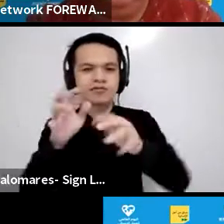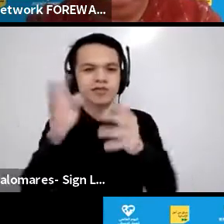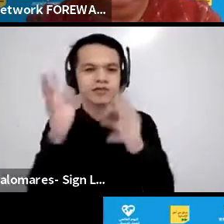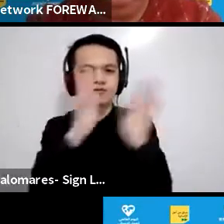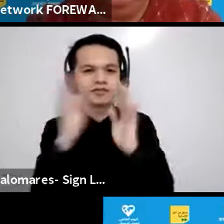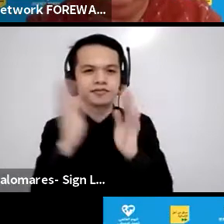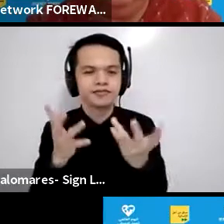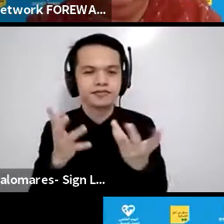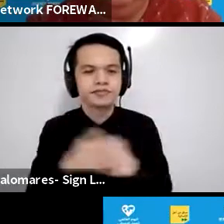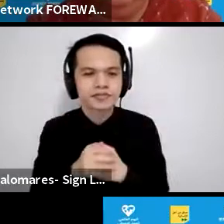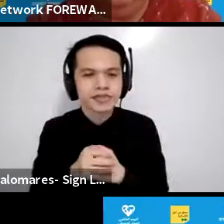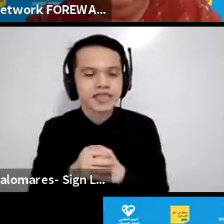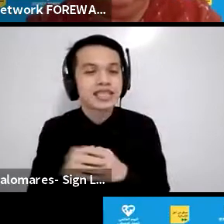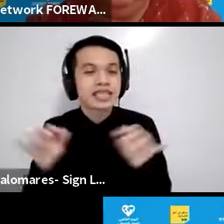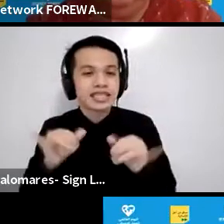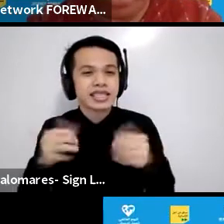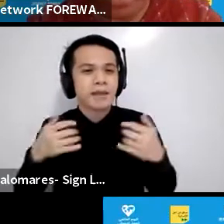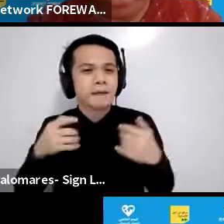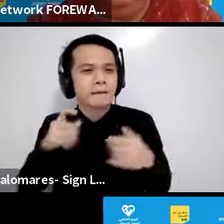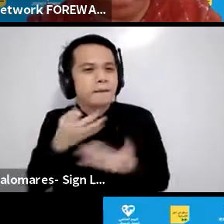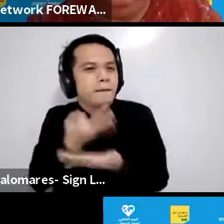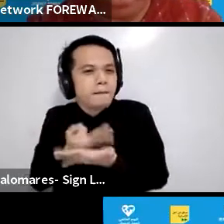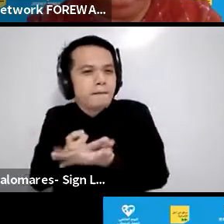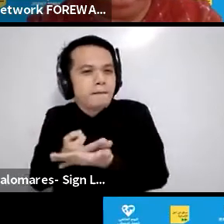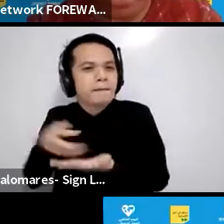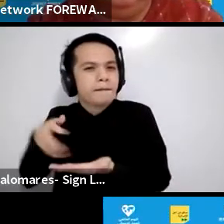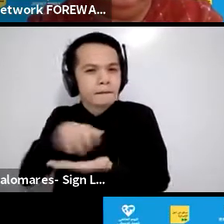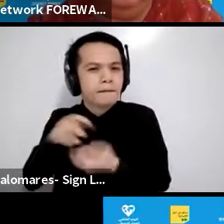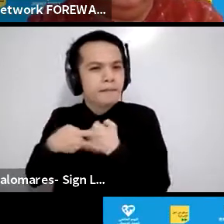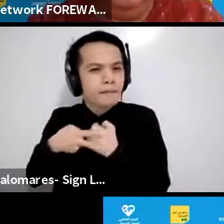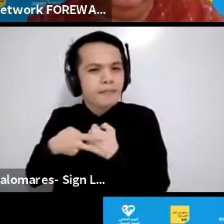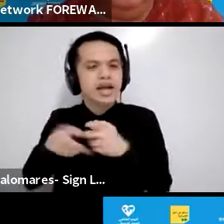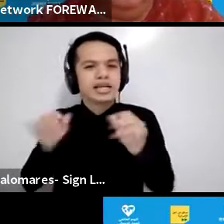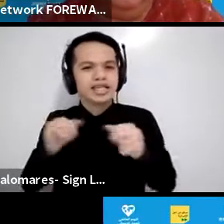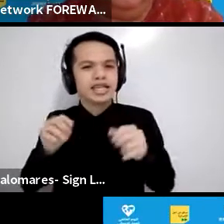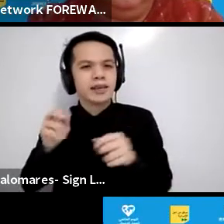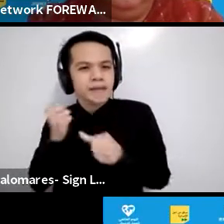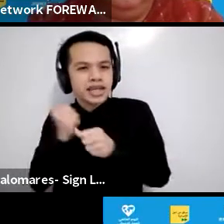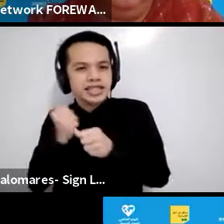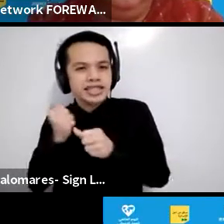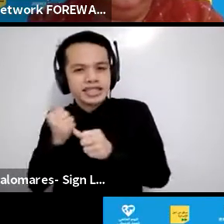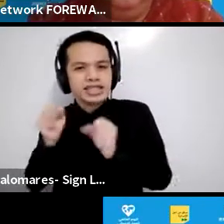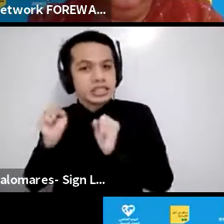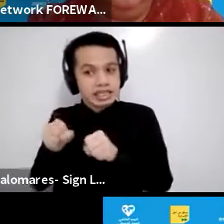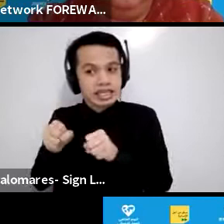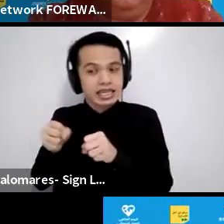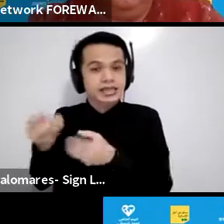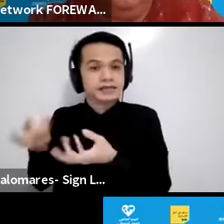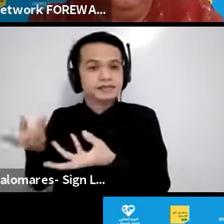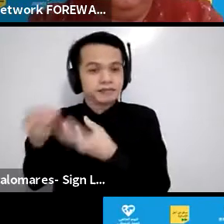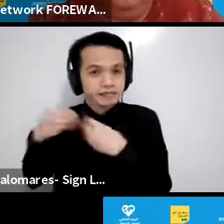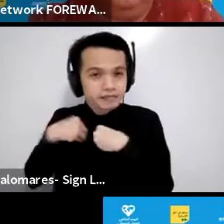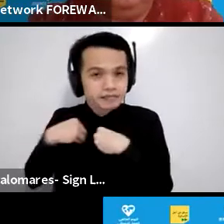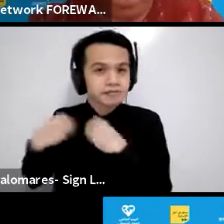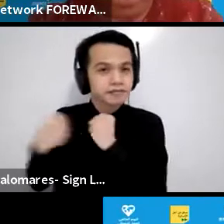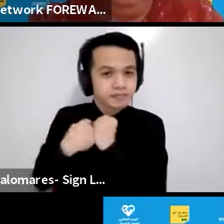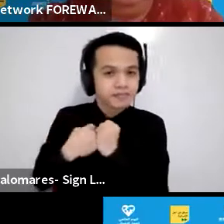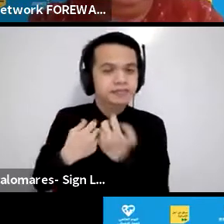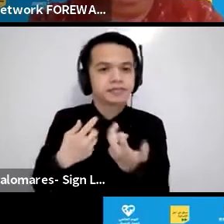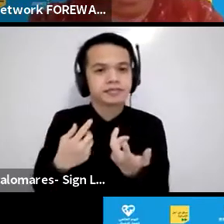with preemptive cash and different anticipatory assistance that can be supported